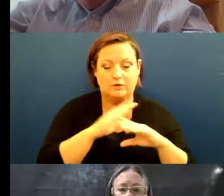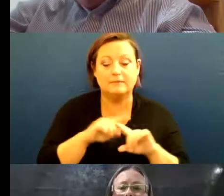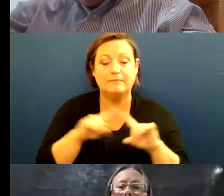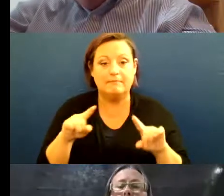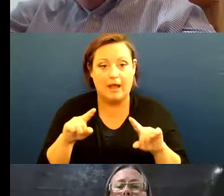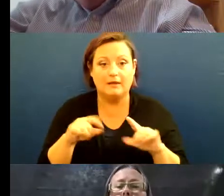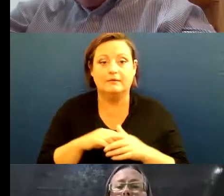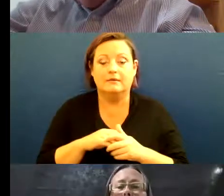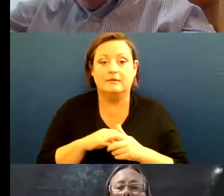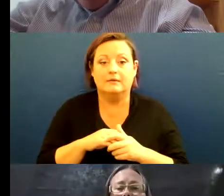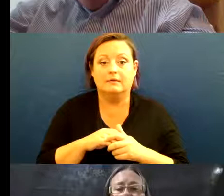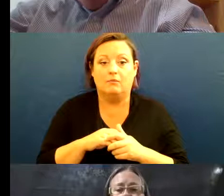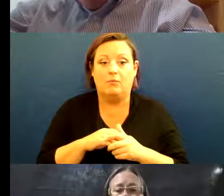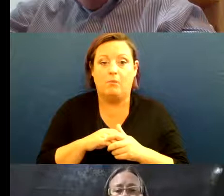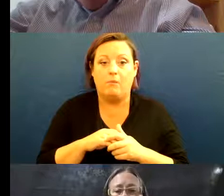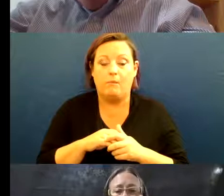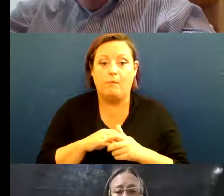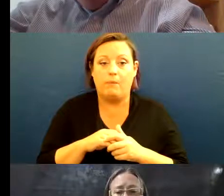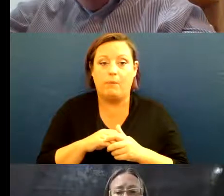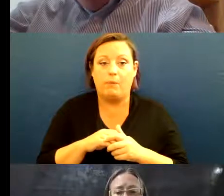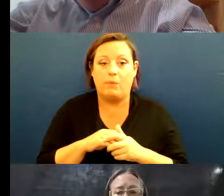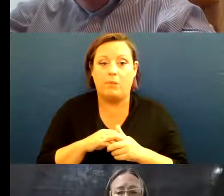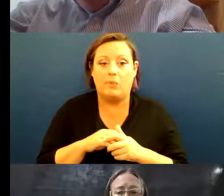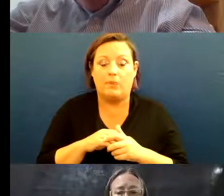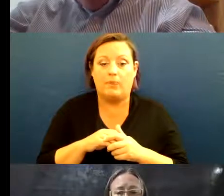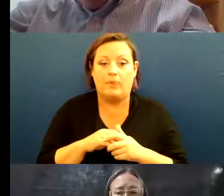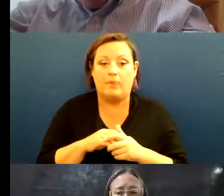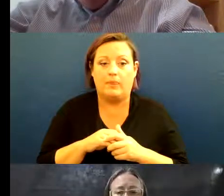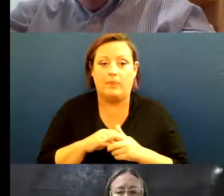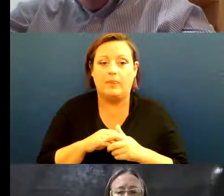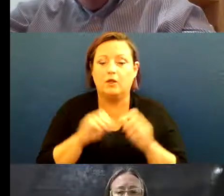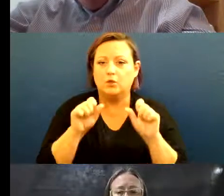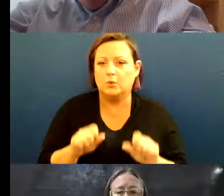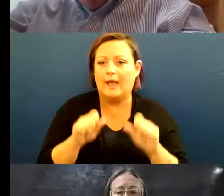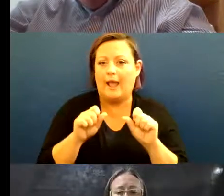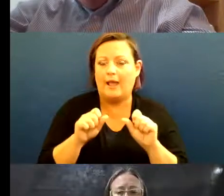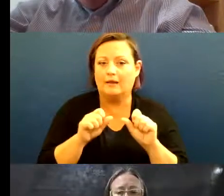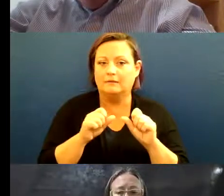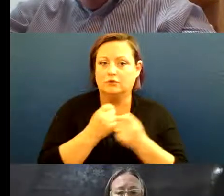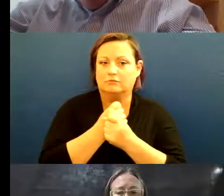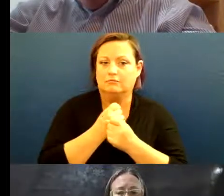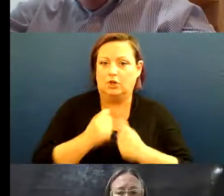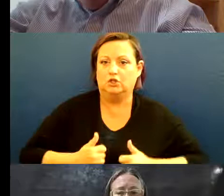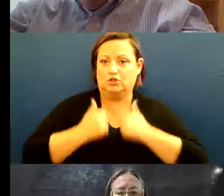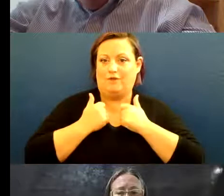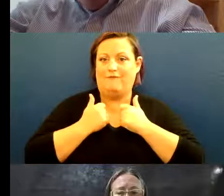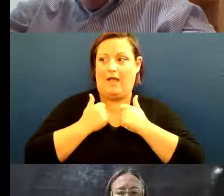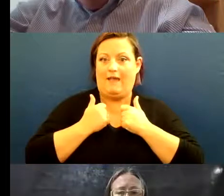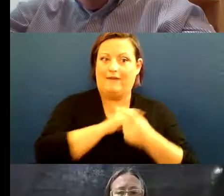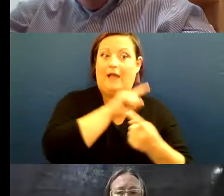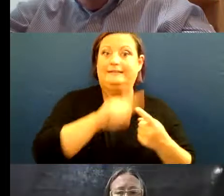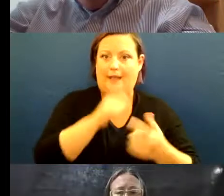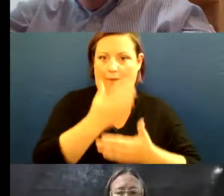you can actually survive without many of these structural proteins until you're born, and